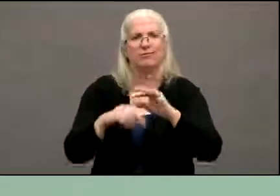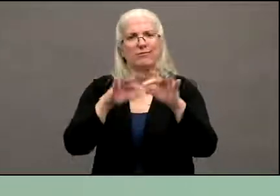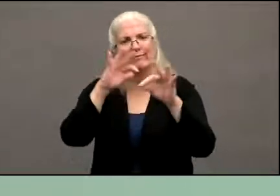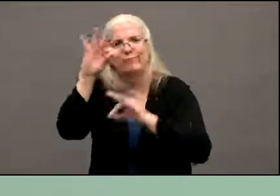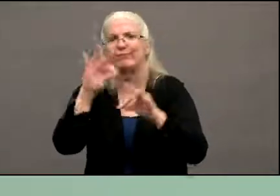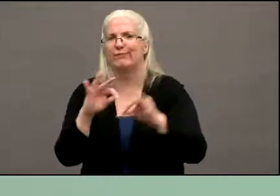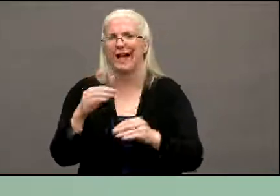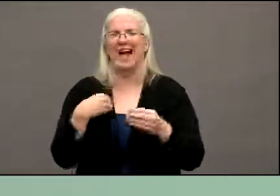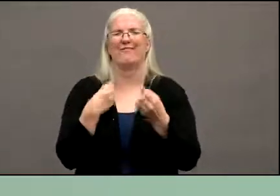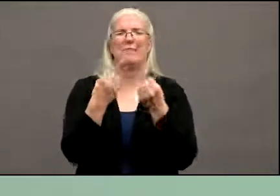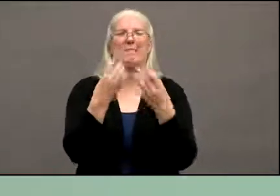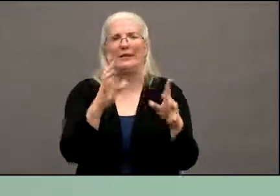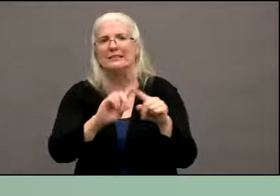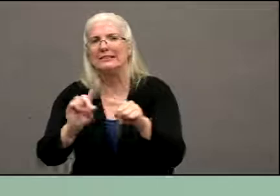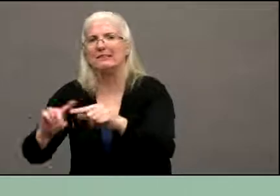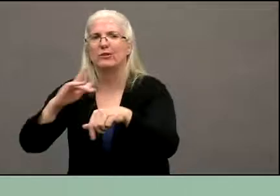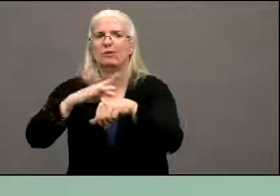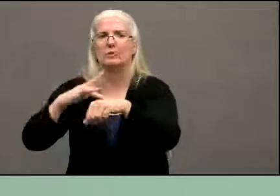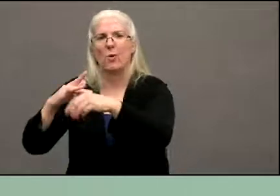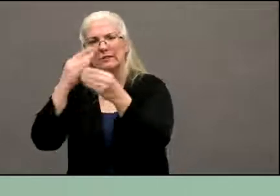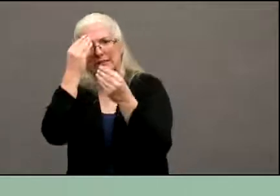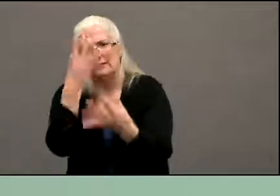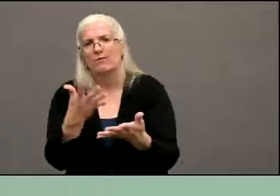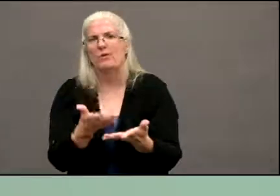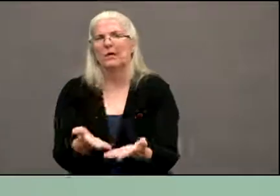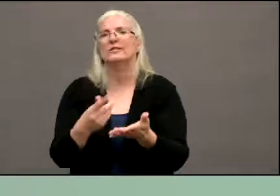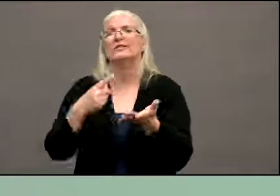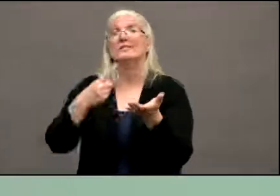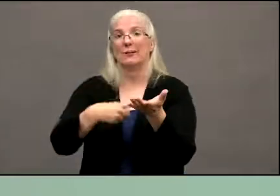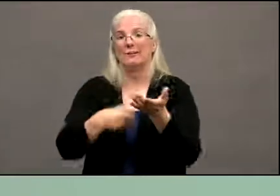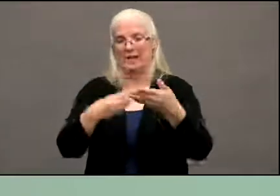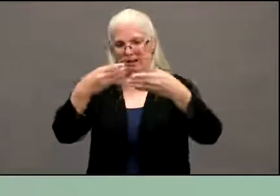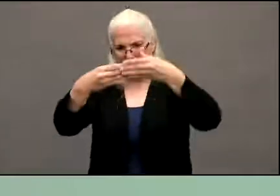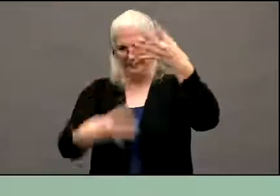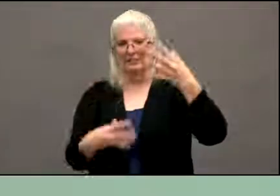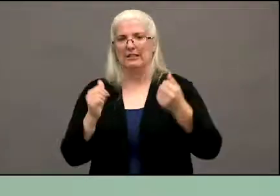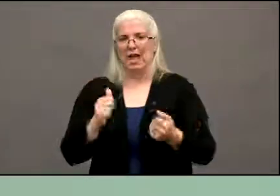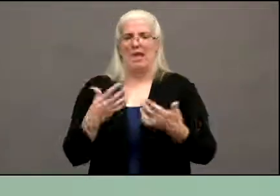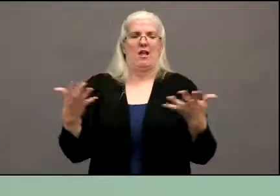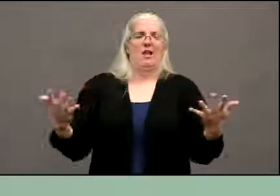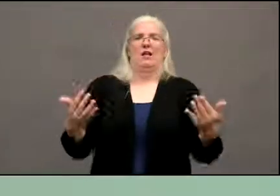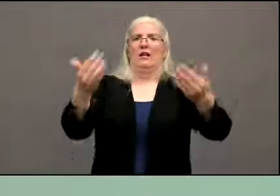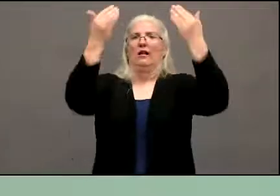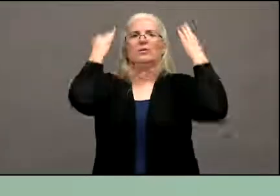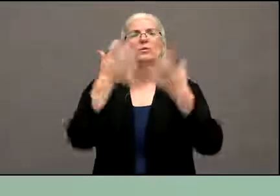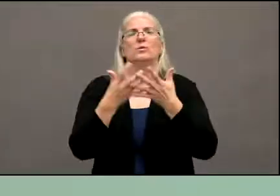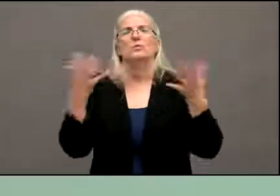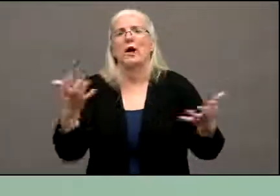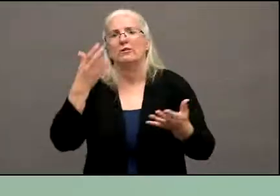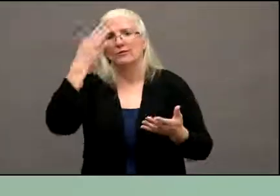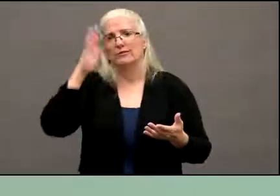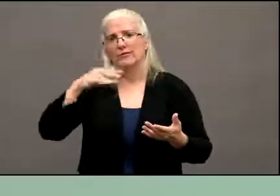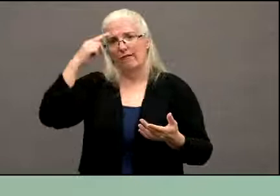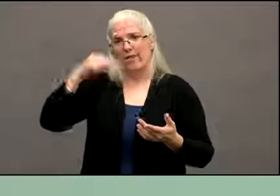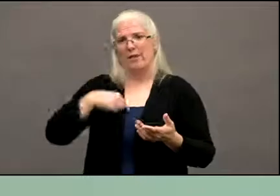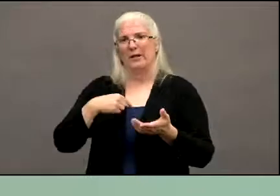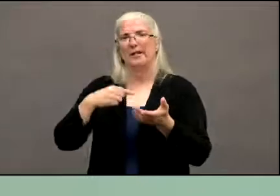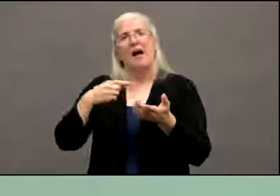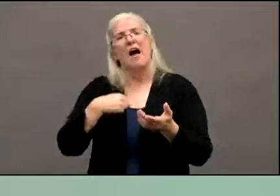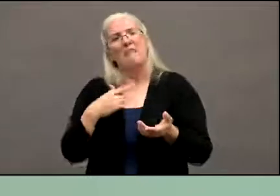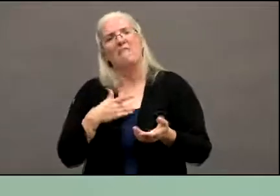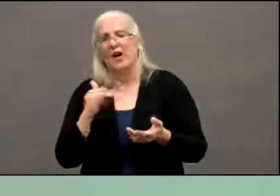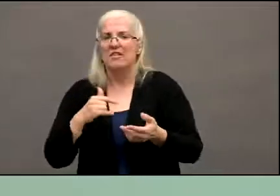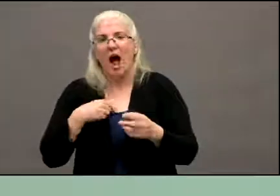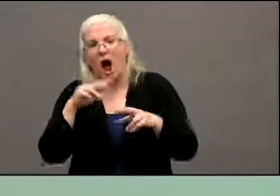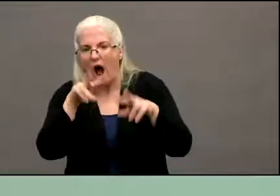creates a bit of an information overload. I feel like it's a fun site to navigate, but it does require a little time. We're working on fixing that, on